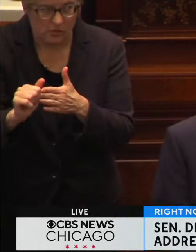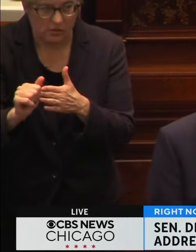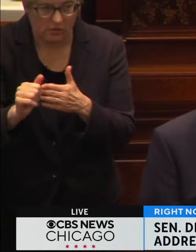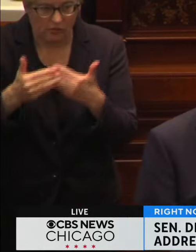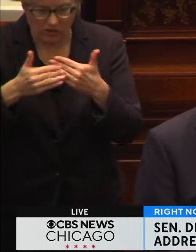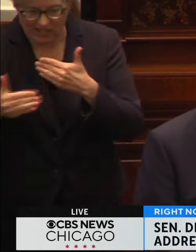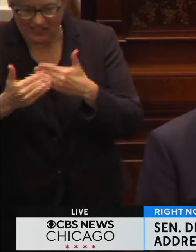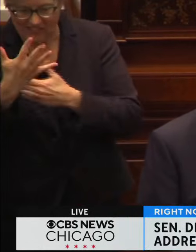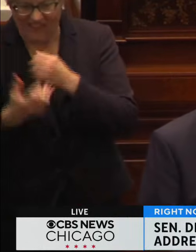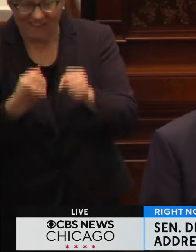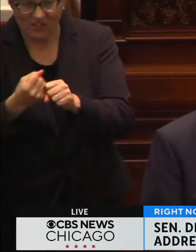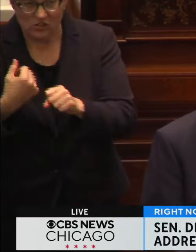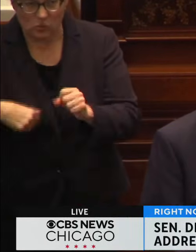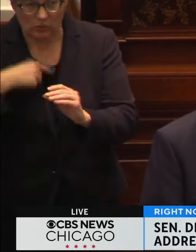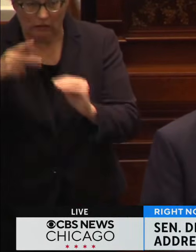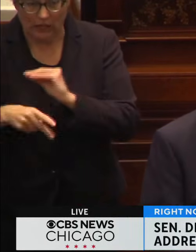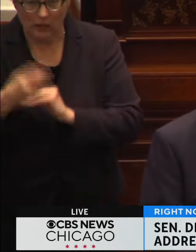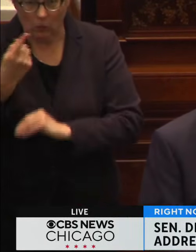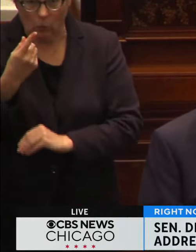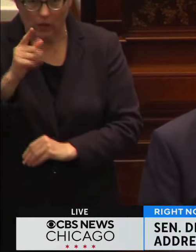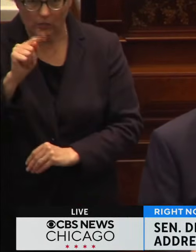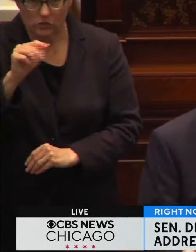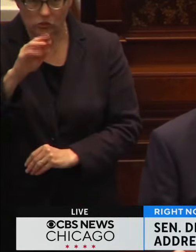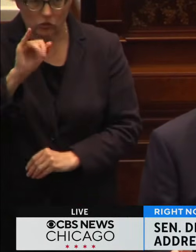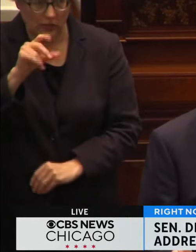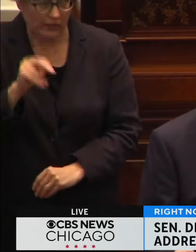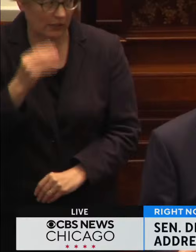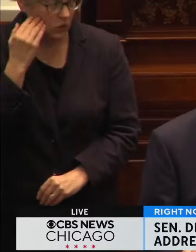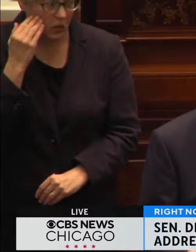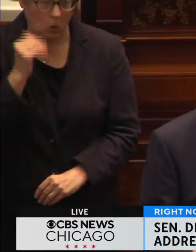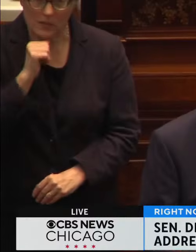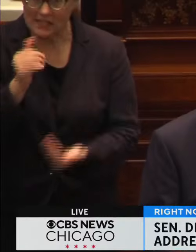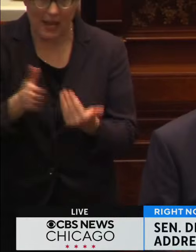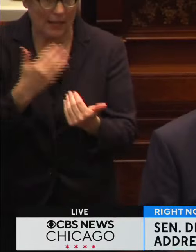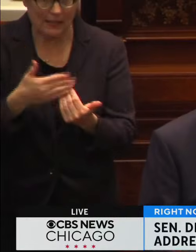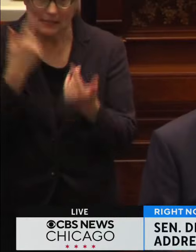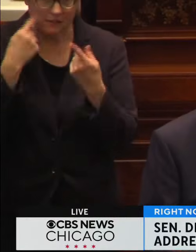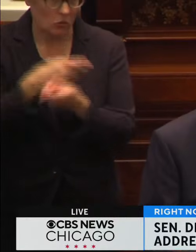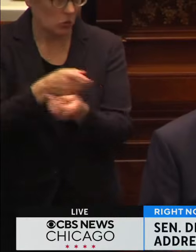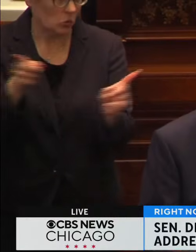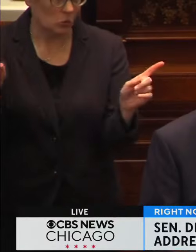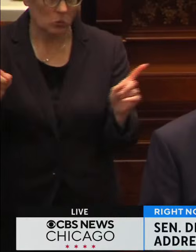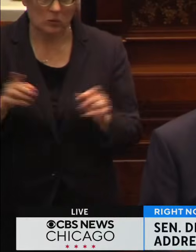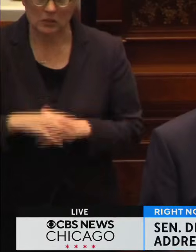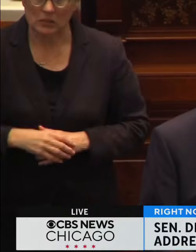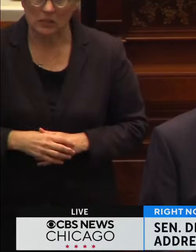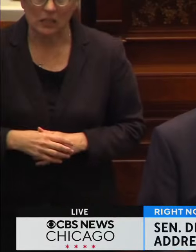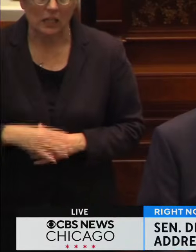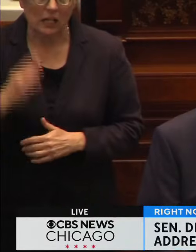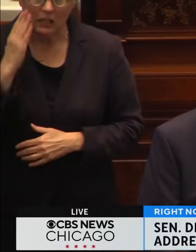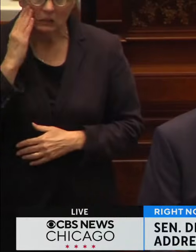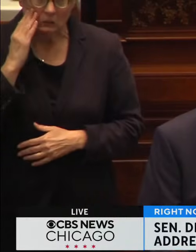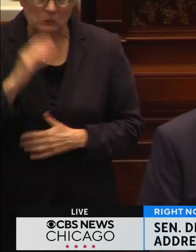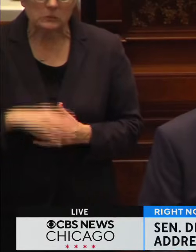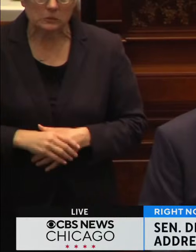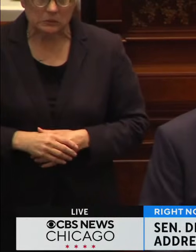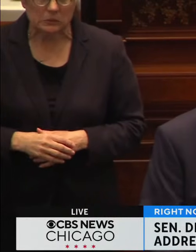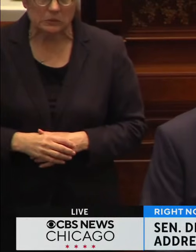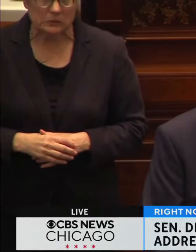5 years. So we're not making it any easier for you as members of the legislature to provide Medicaid assistance for whatever it may